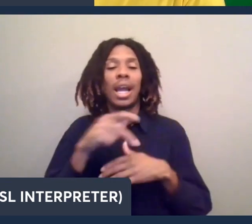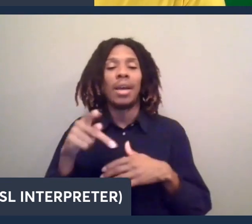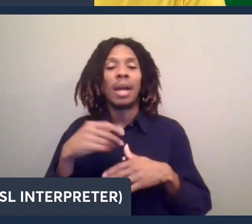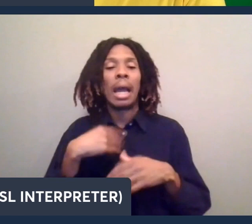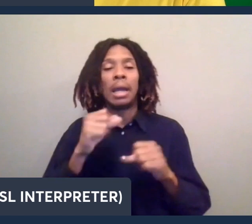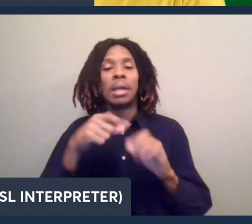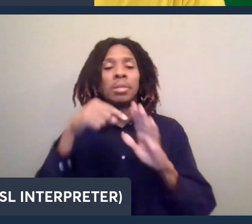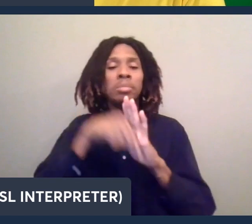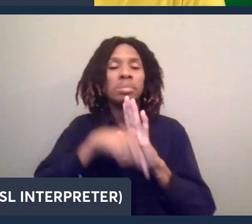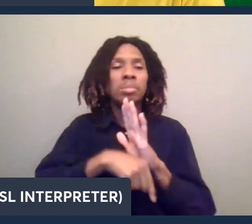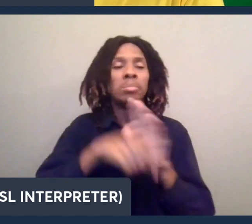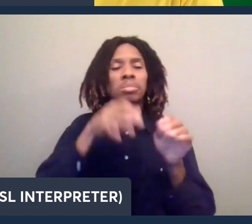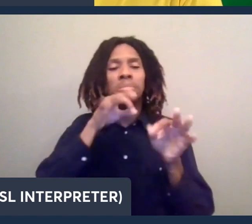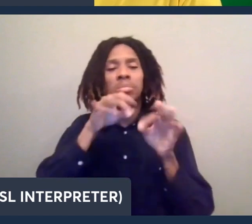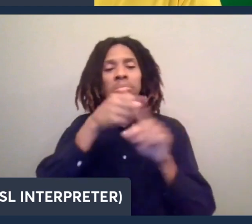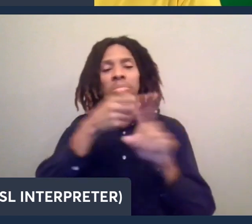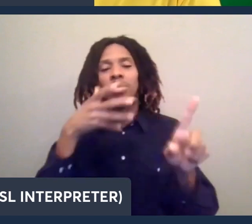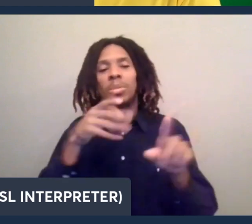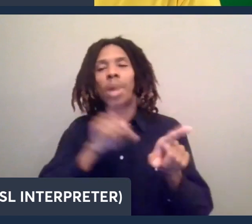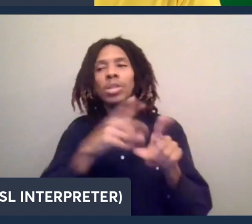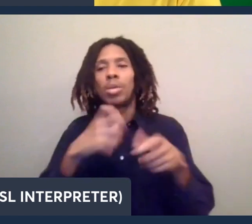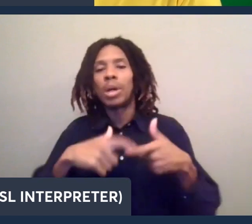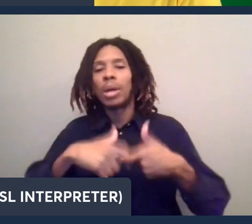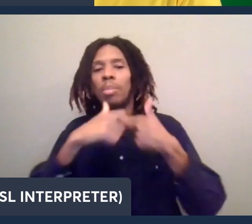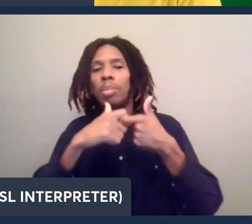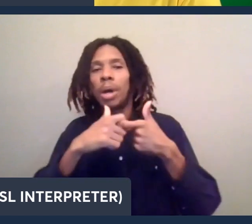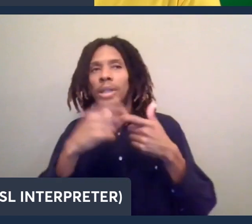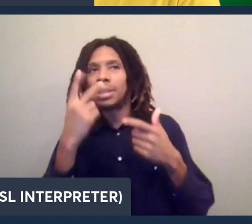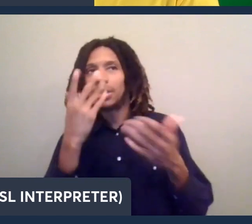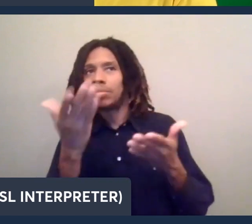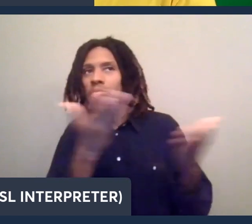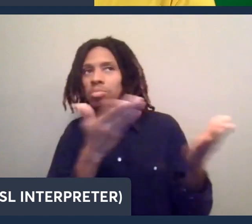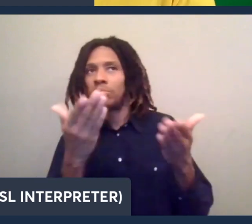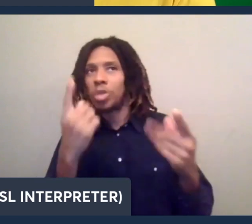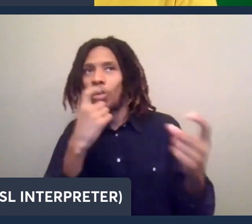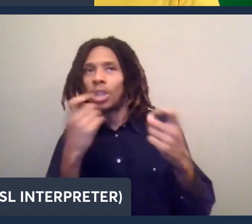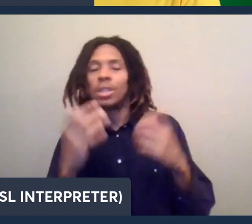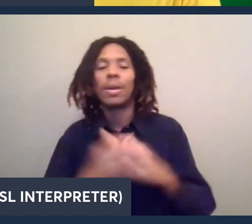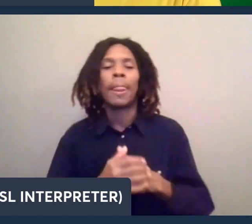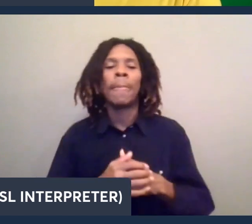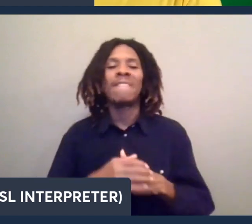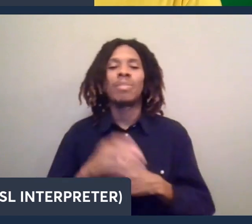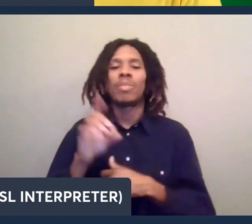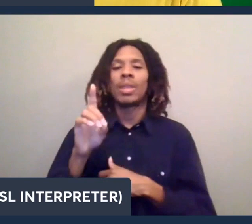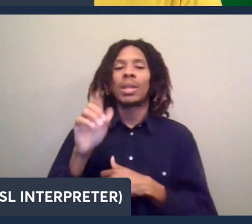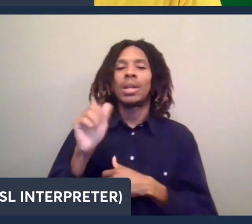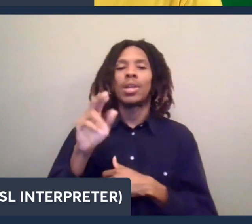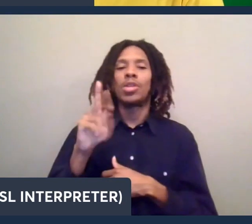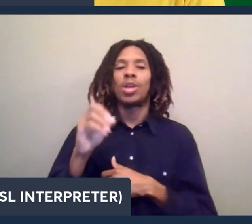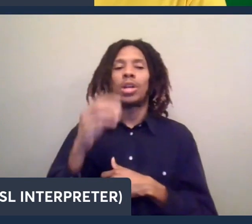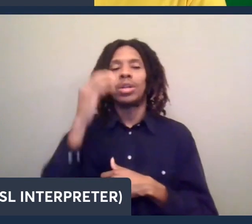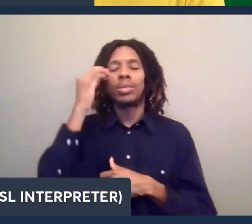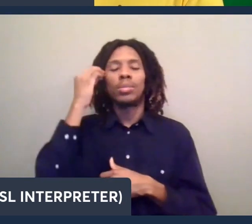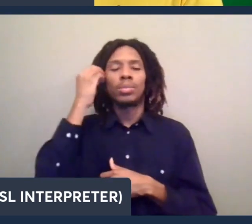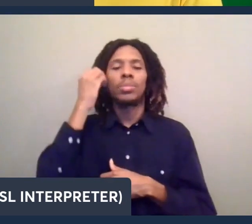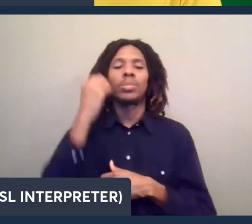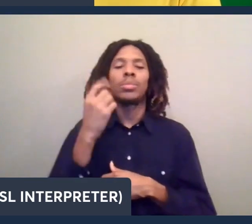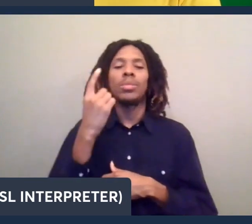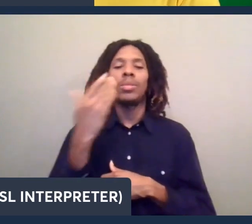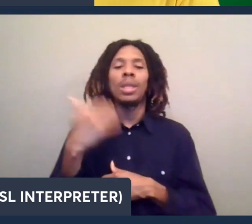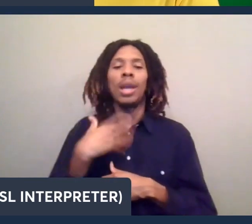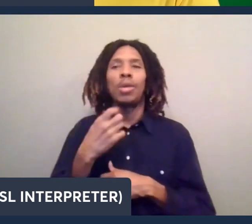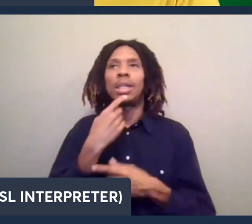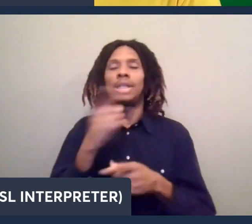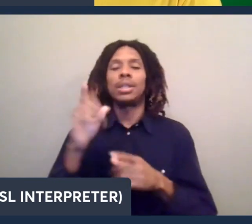bit of detail, but I also want to pause and take some reactions as well. Yeah, so one of the things I also want to tell the chat